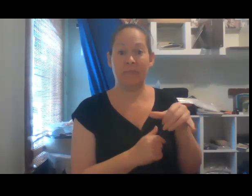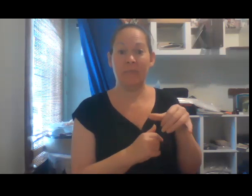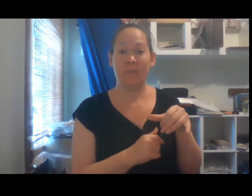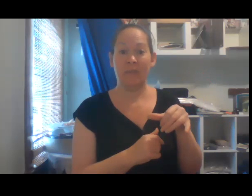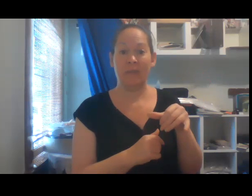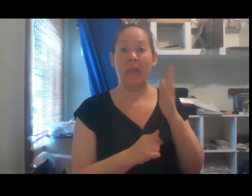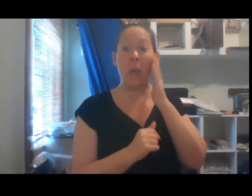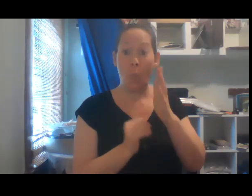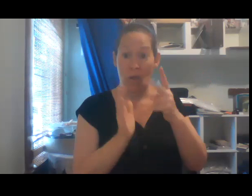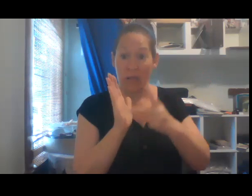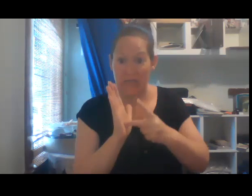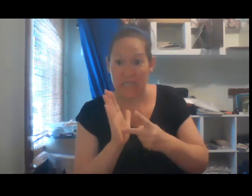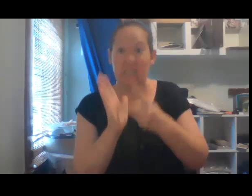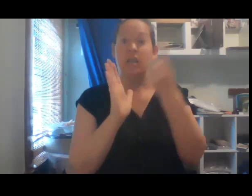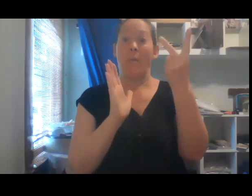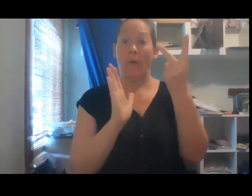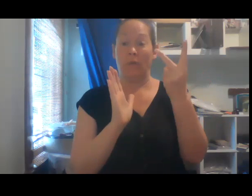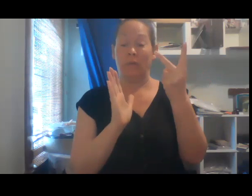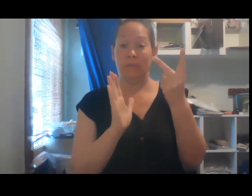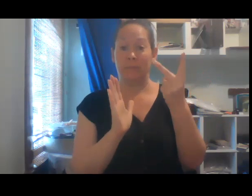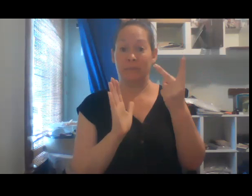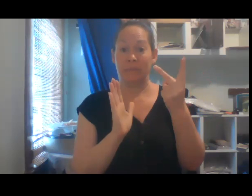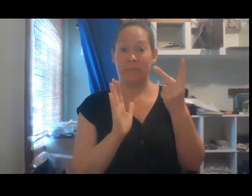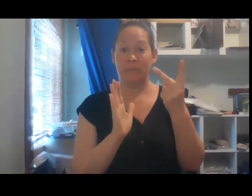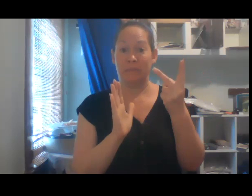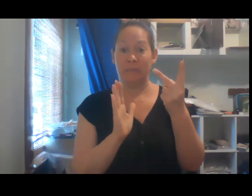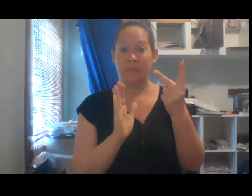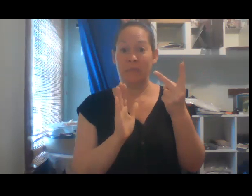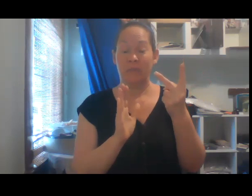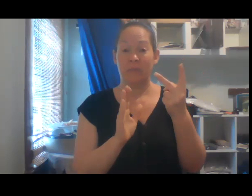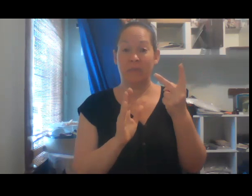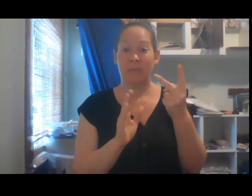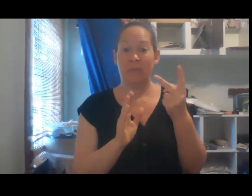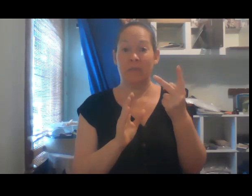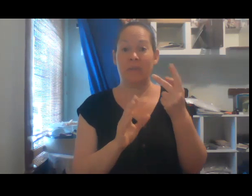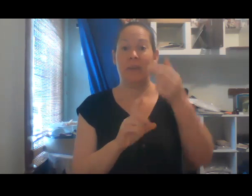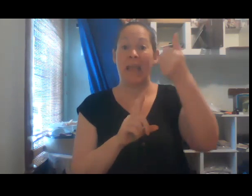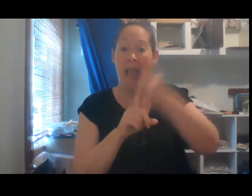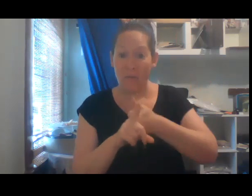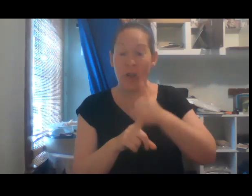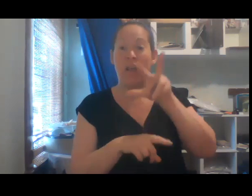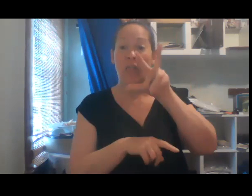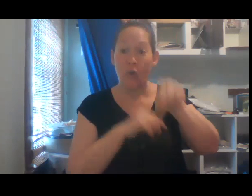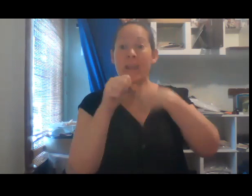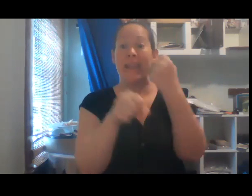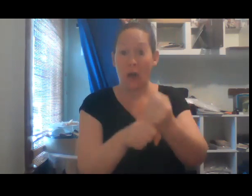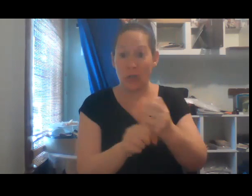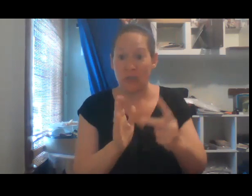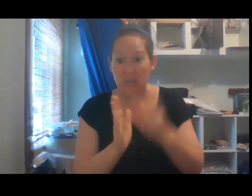doubles every 30 years.